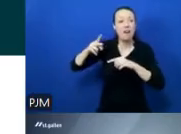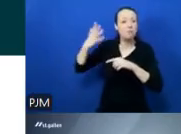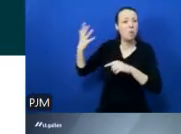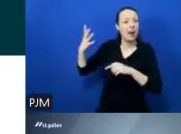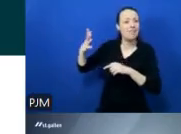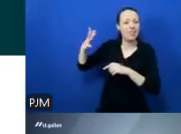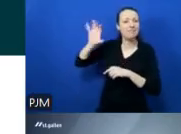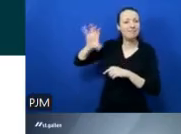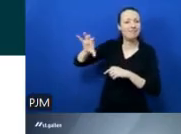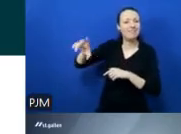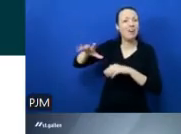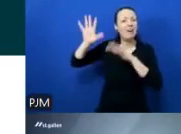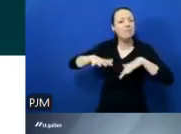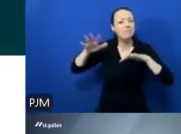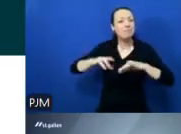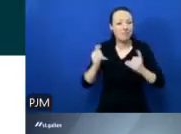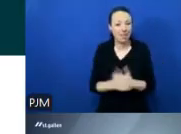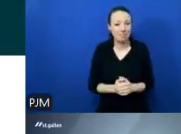side,